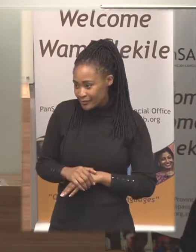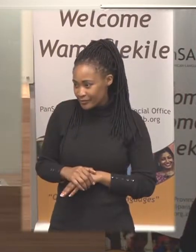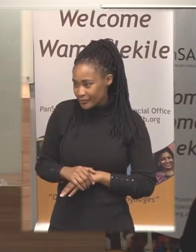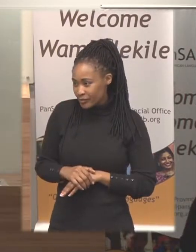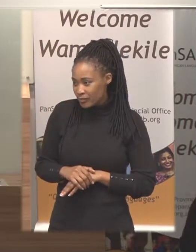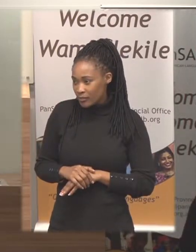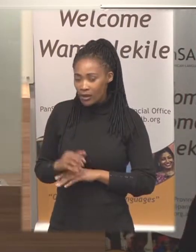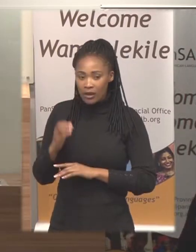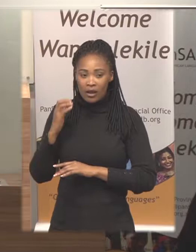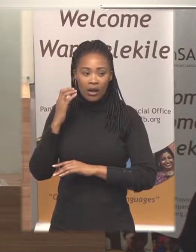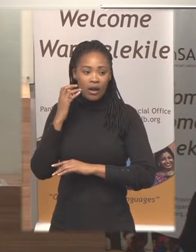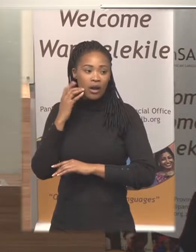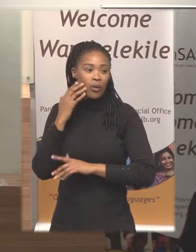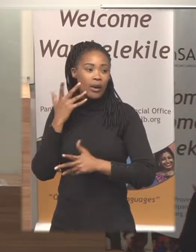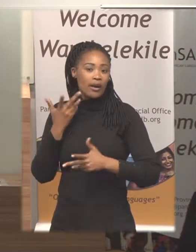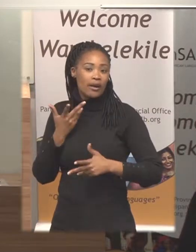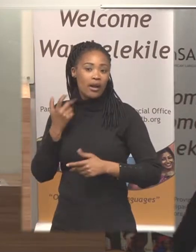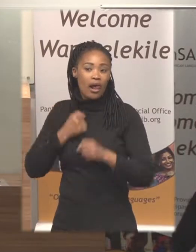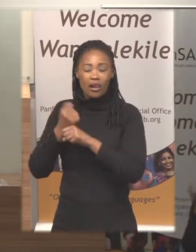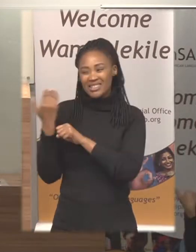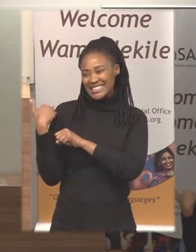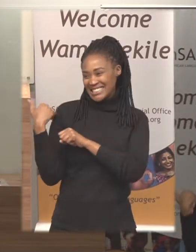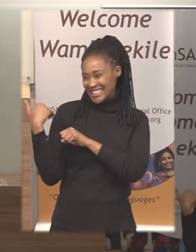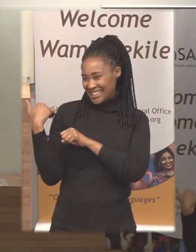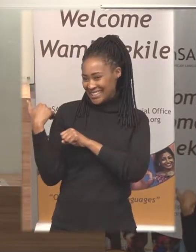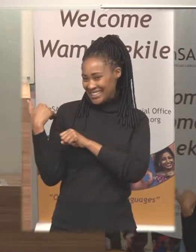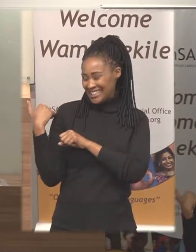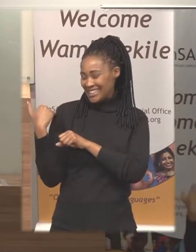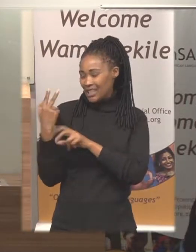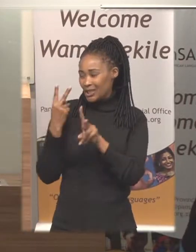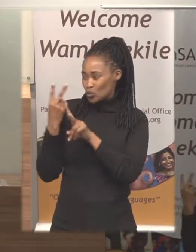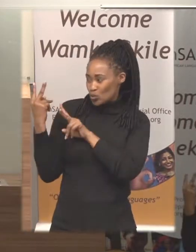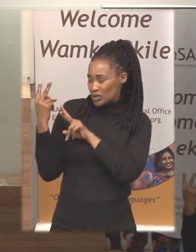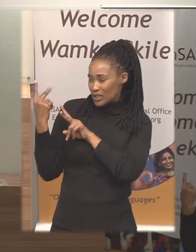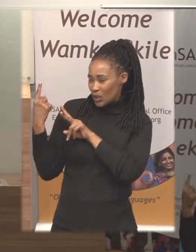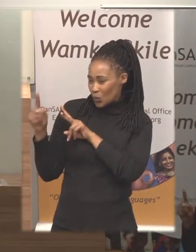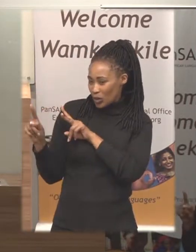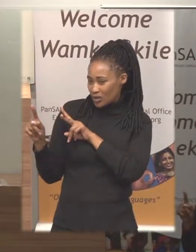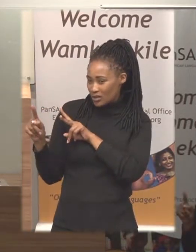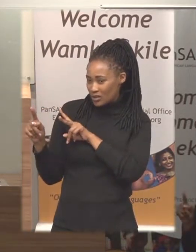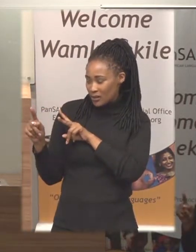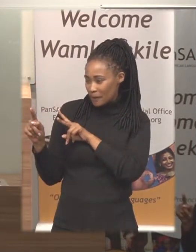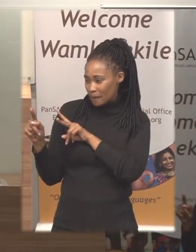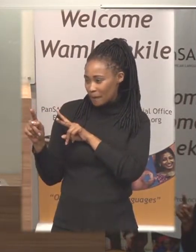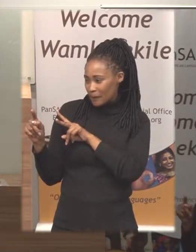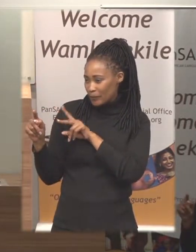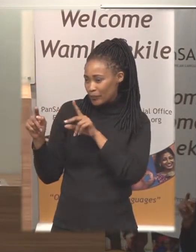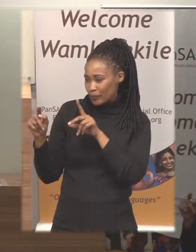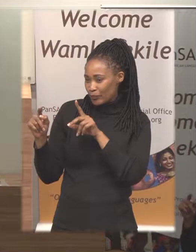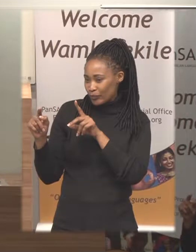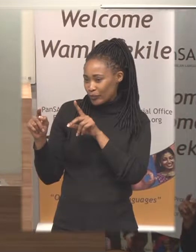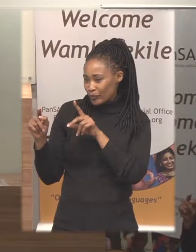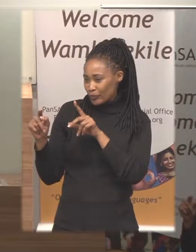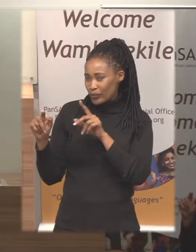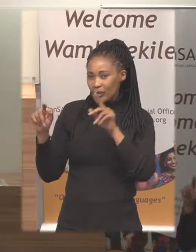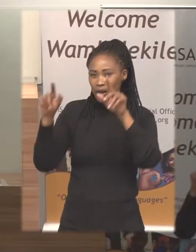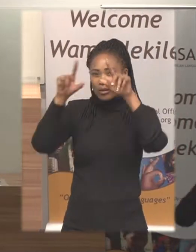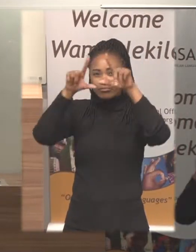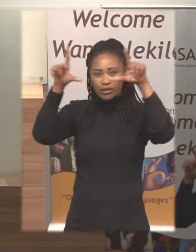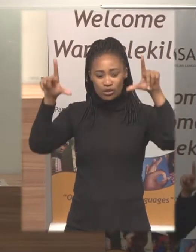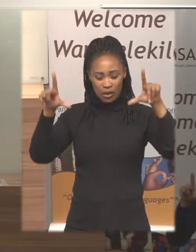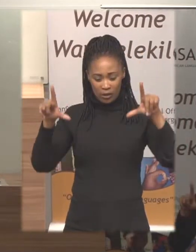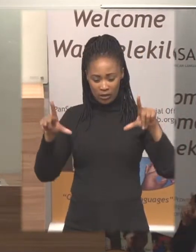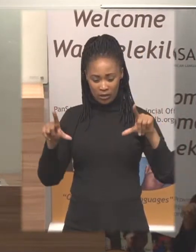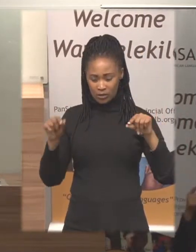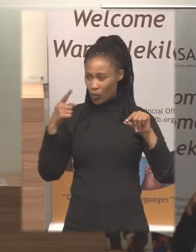the latter part of last year. And what you see in this image is a picture of a merit and demerit